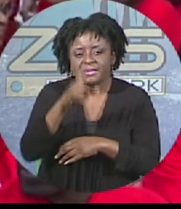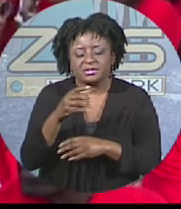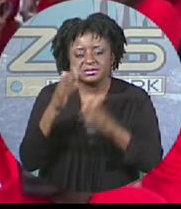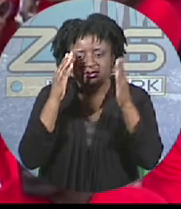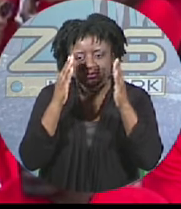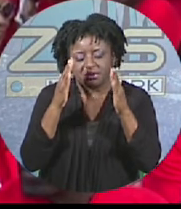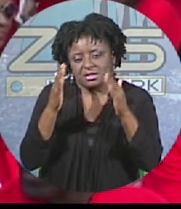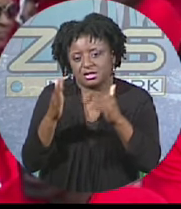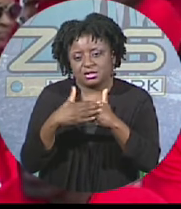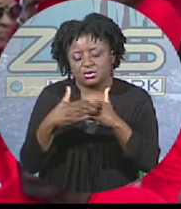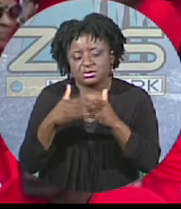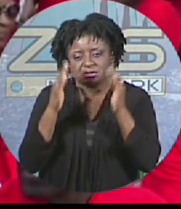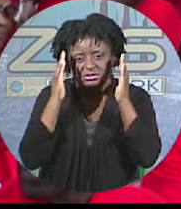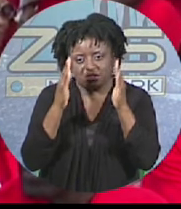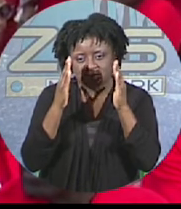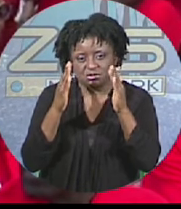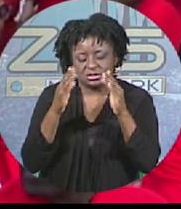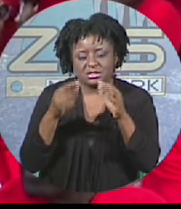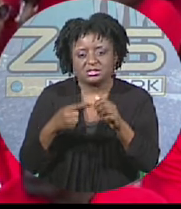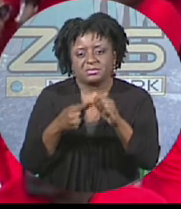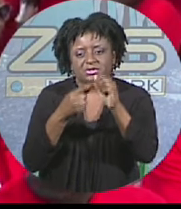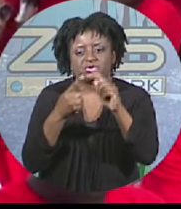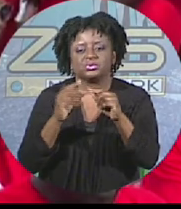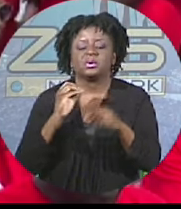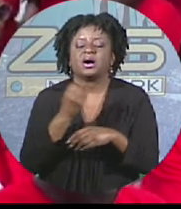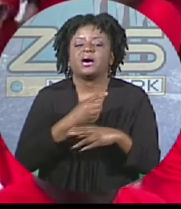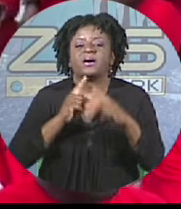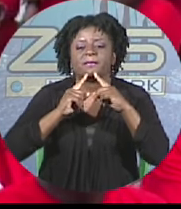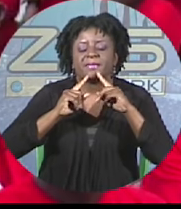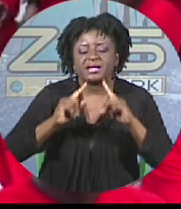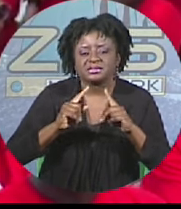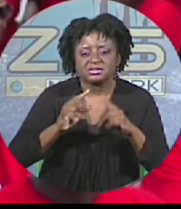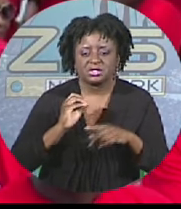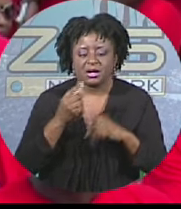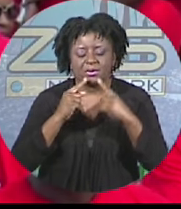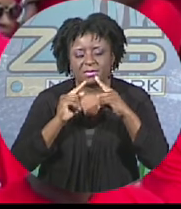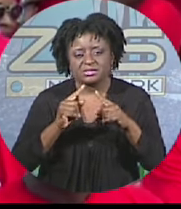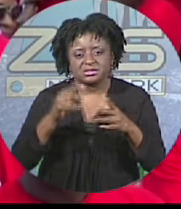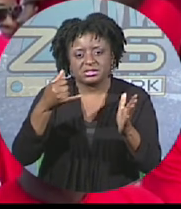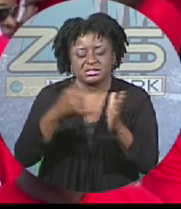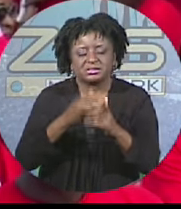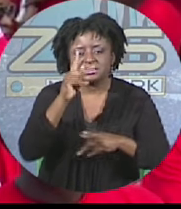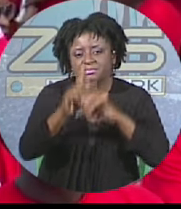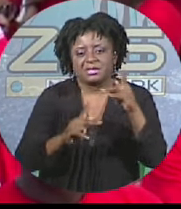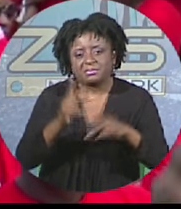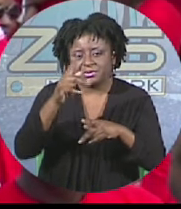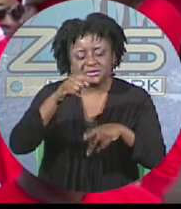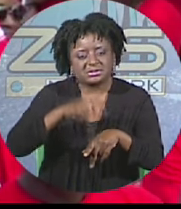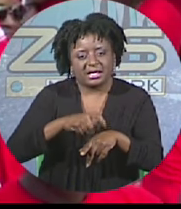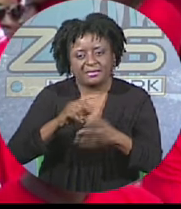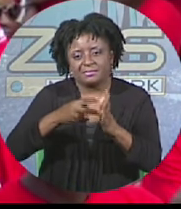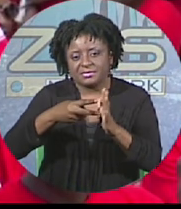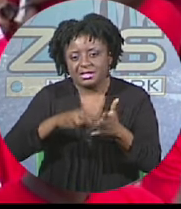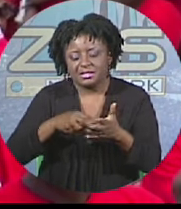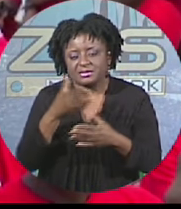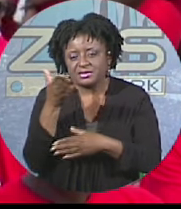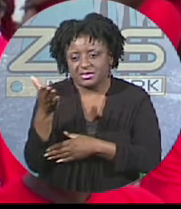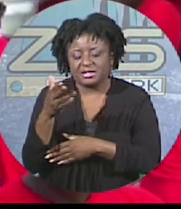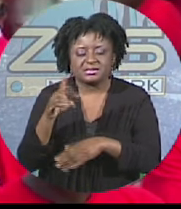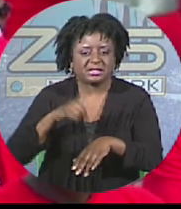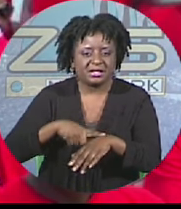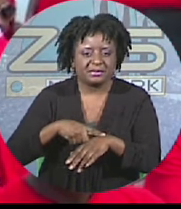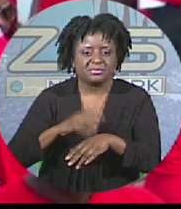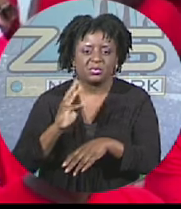close attention, especially to our message. Our message is, it's the people's time, meaning it's their time. We,